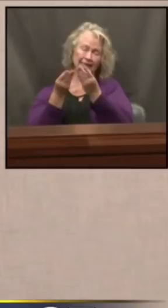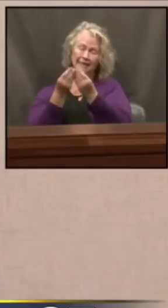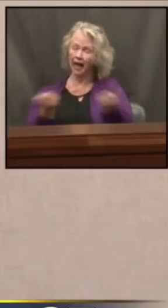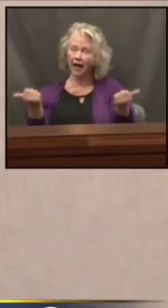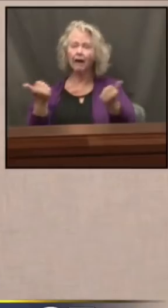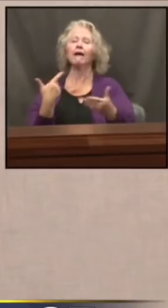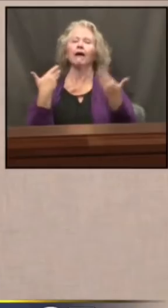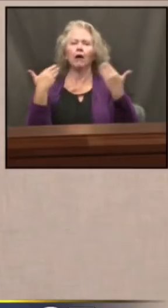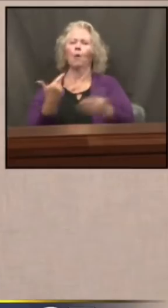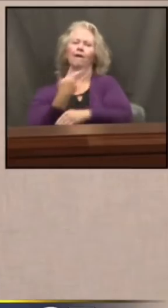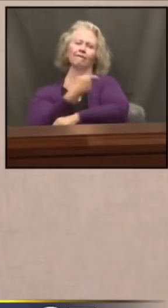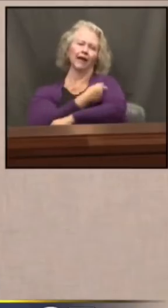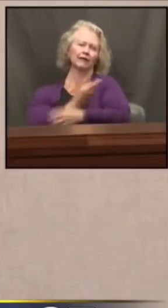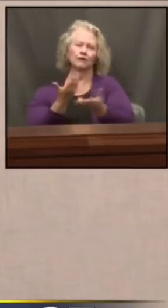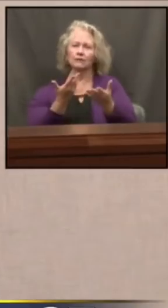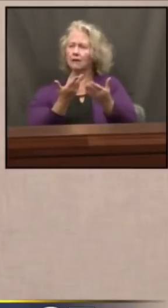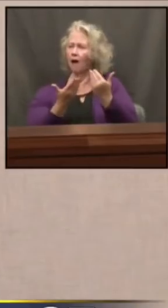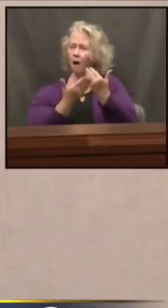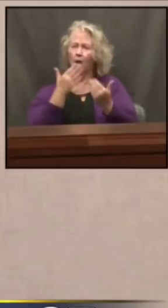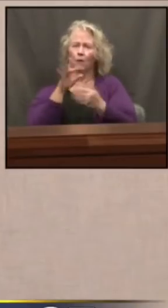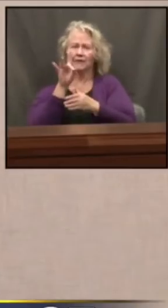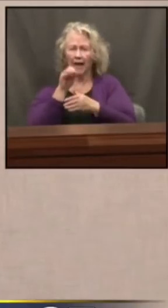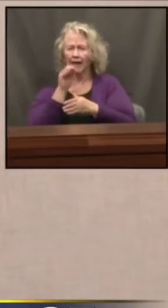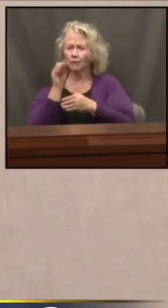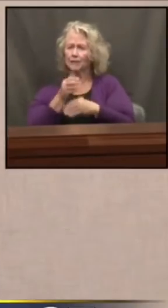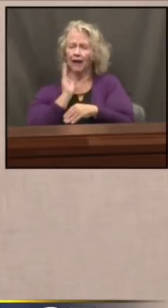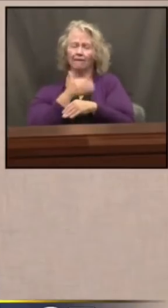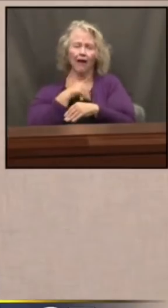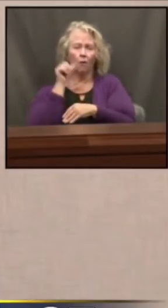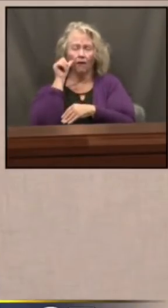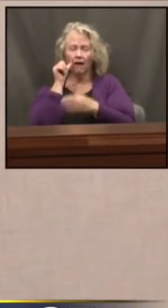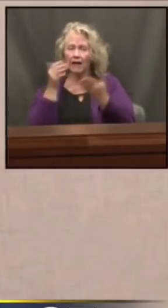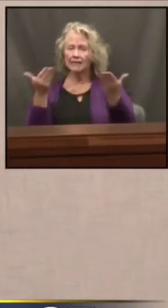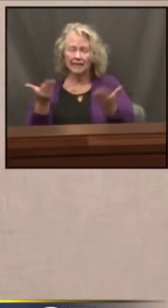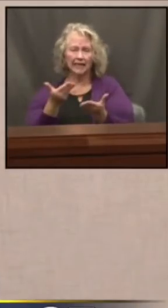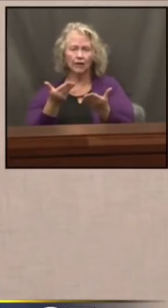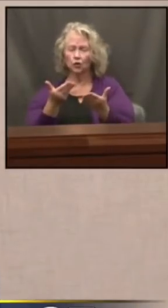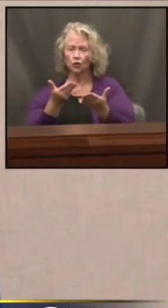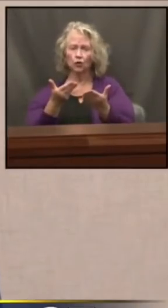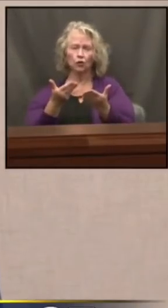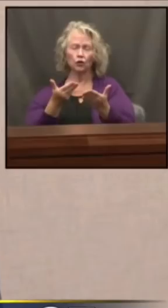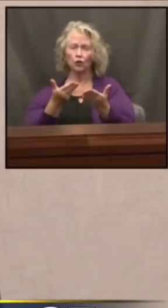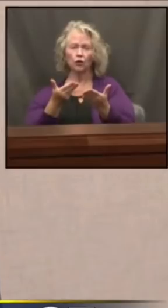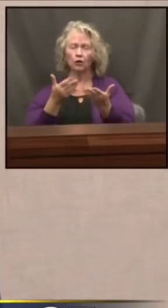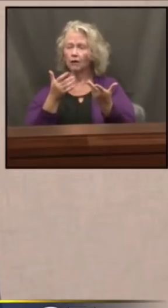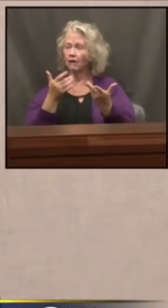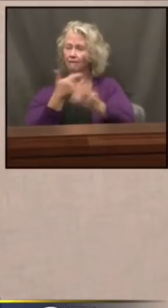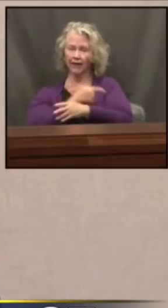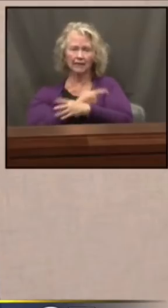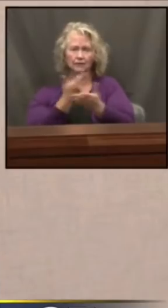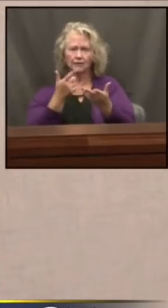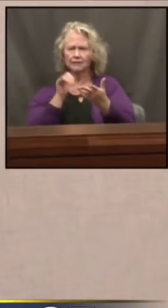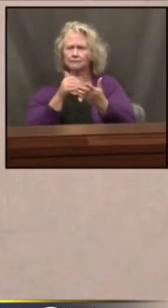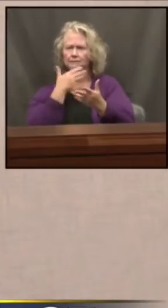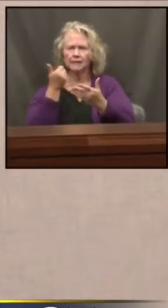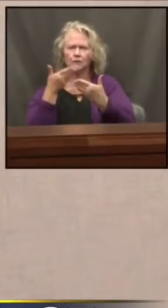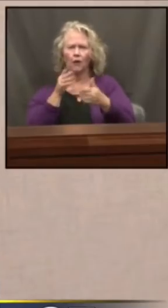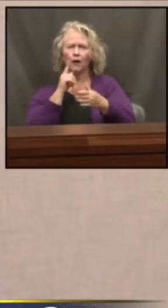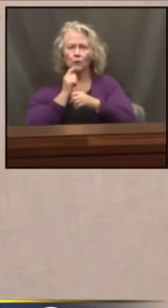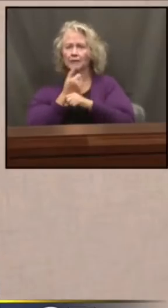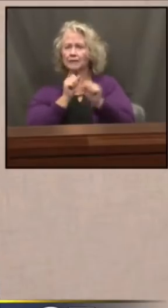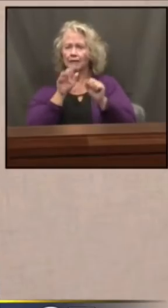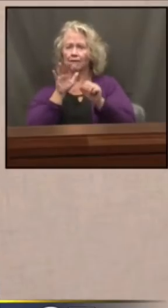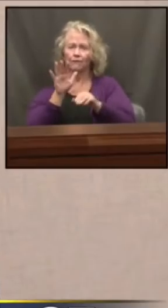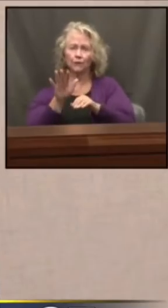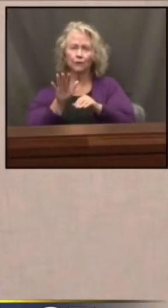the adults in this state have, almost 80% of the adults in this state have gotten vaccinated. It's by far the most effective way to keep yourself and your family safe, and